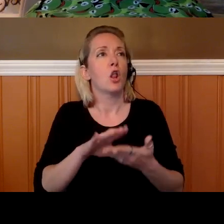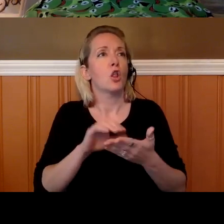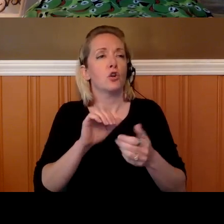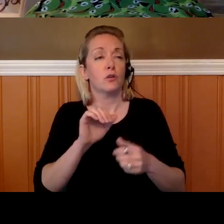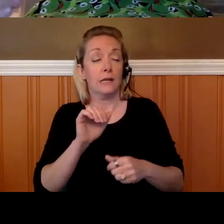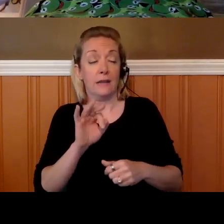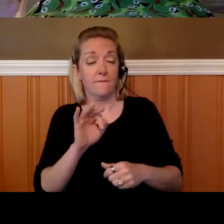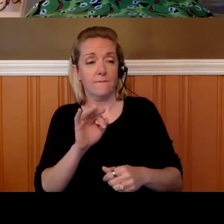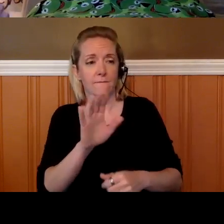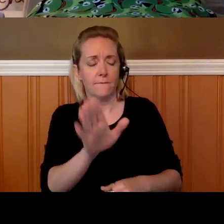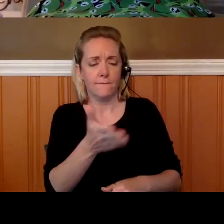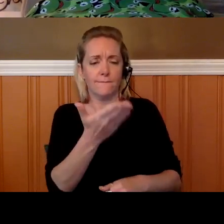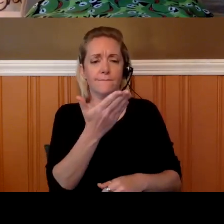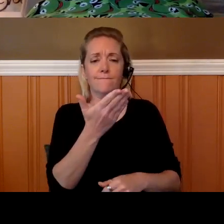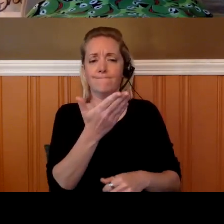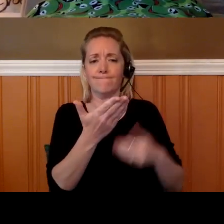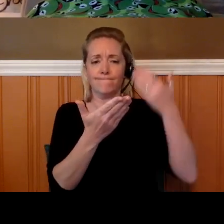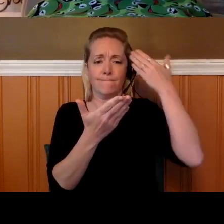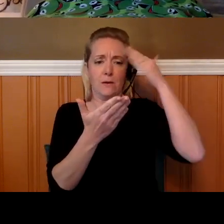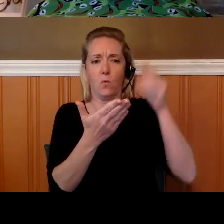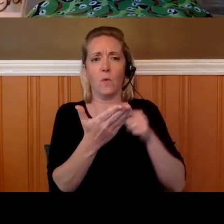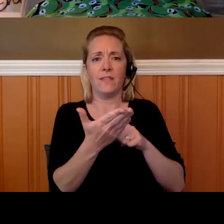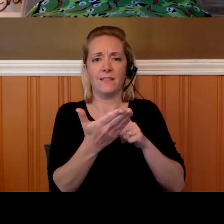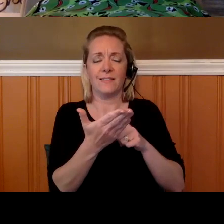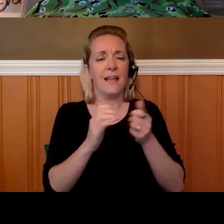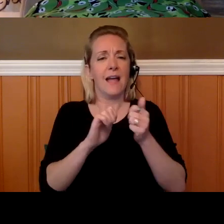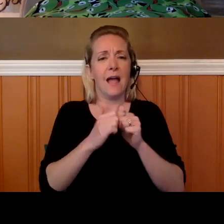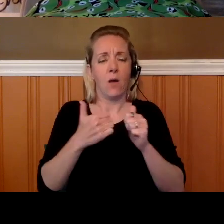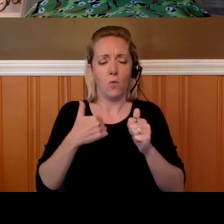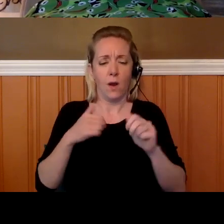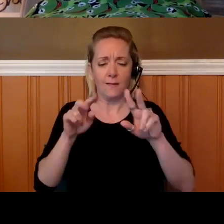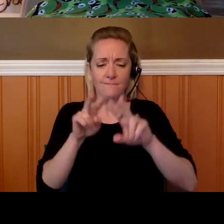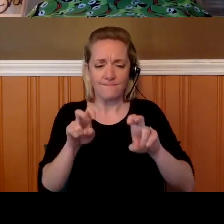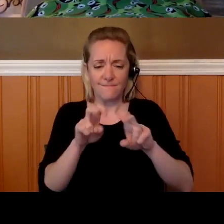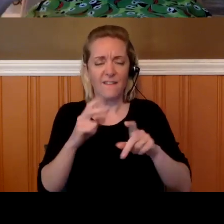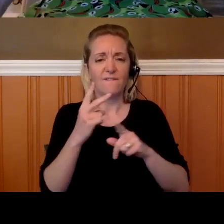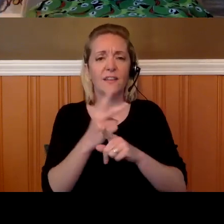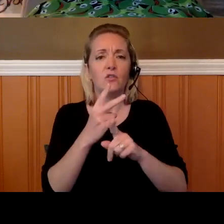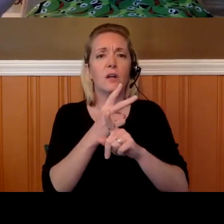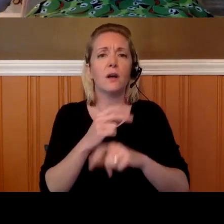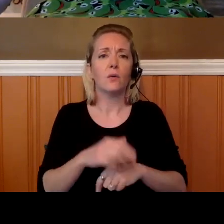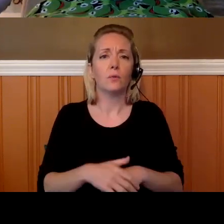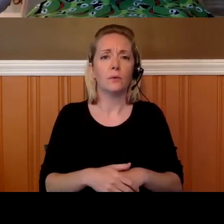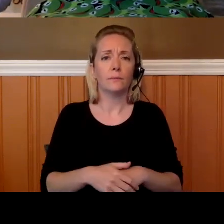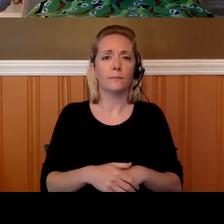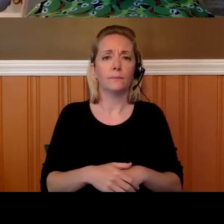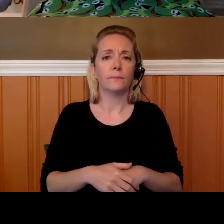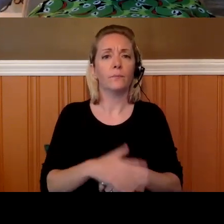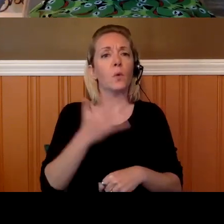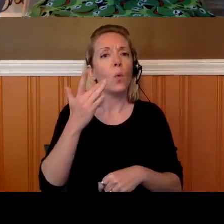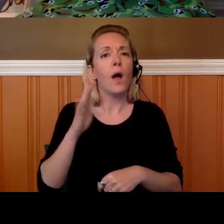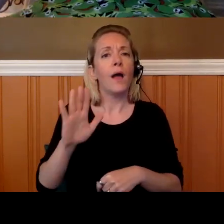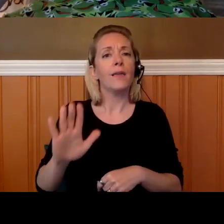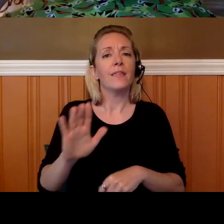I figure it out? Because they don't have the same ability to generalize that visual information